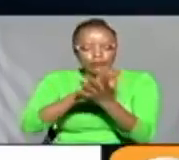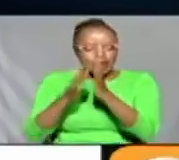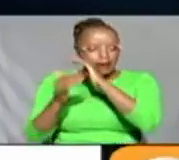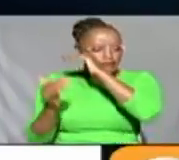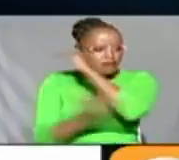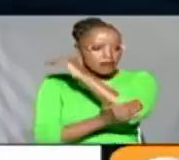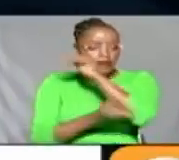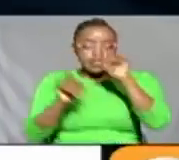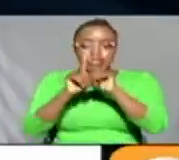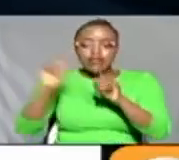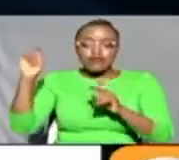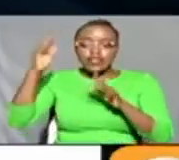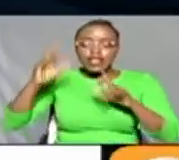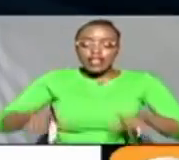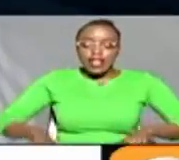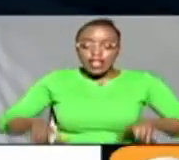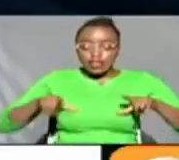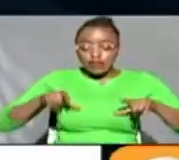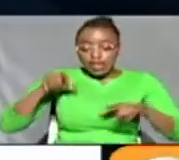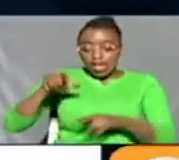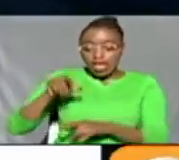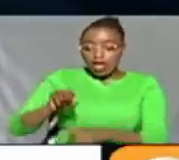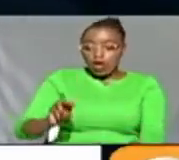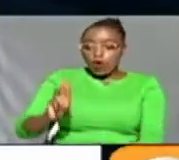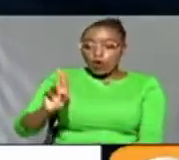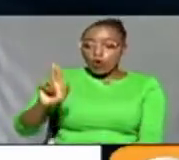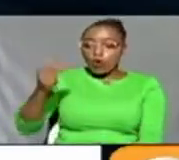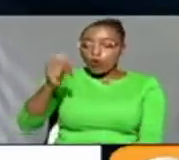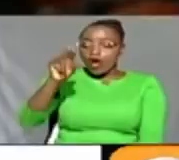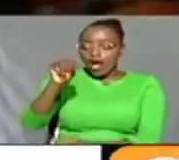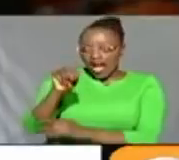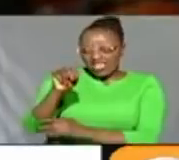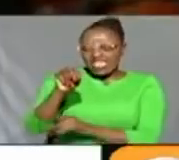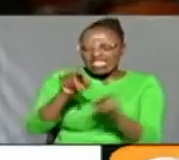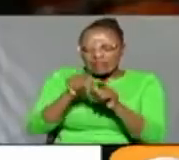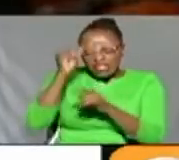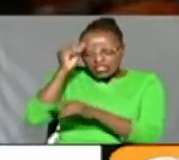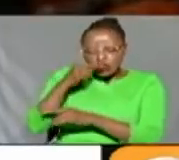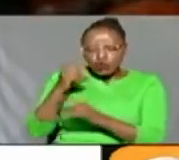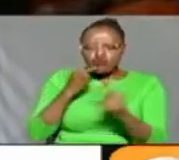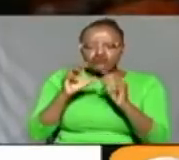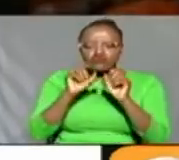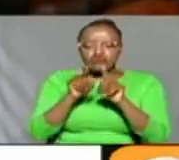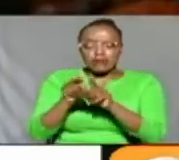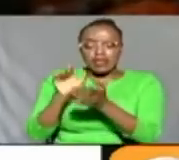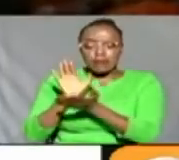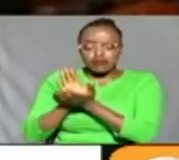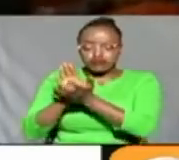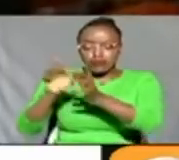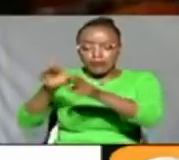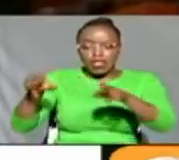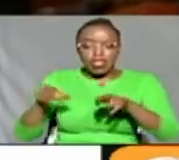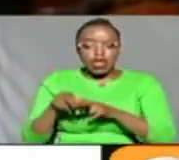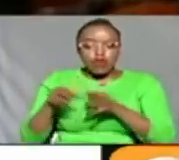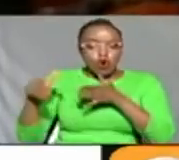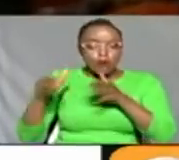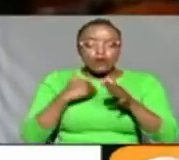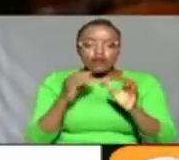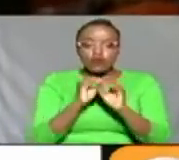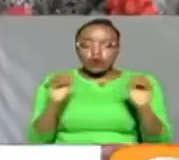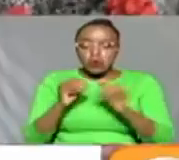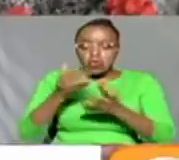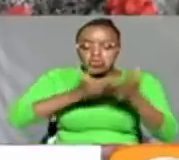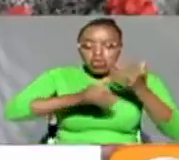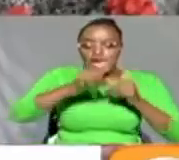so do the lives of Kenyans in Wuhan City. A Kenyan student who spoke to us revealed they have been confined to their rooms with no chance of interacting with